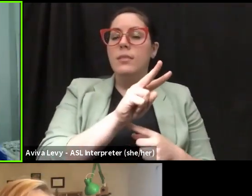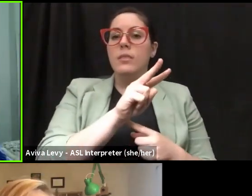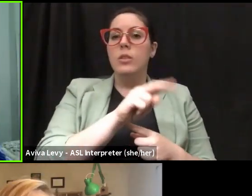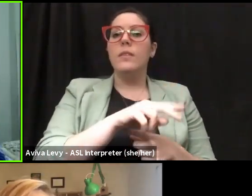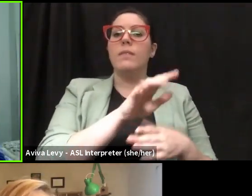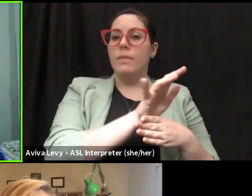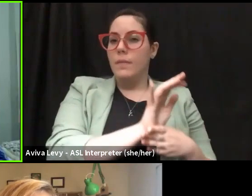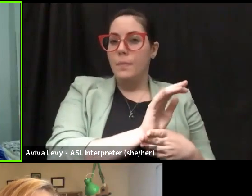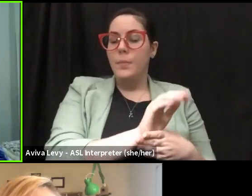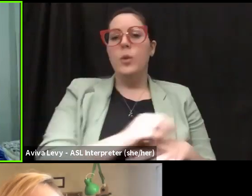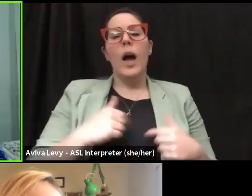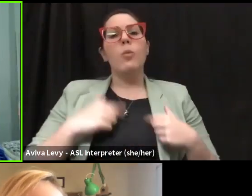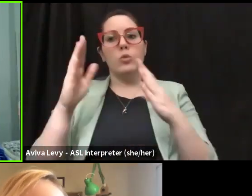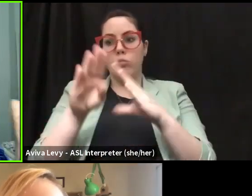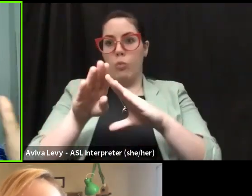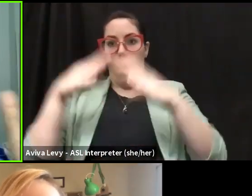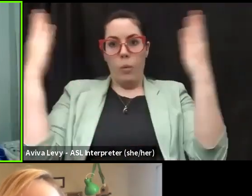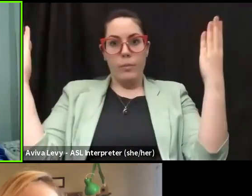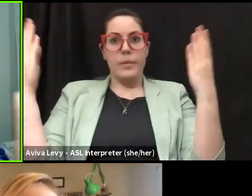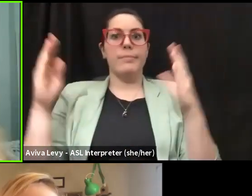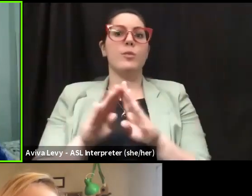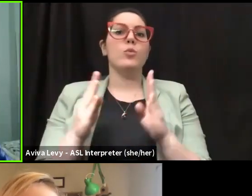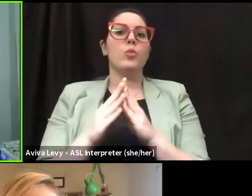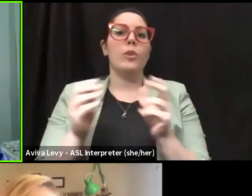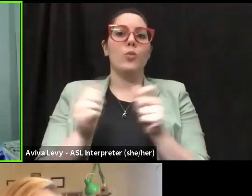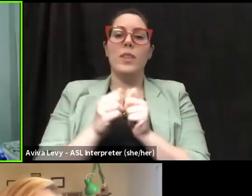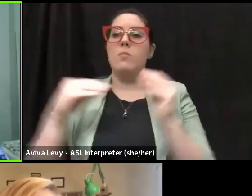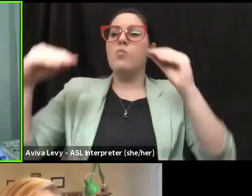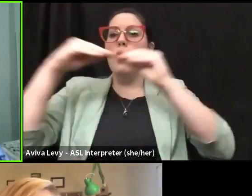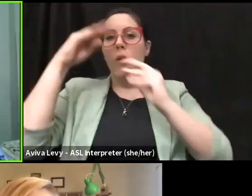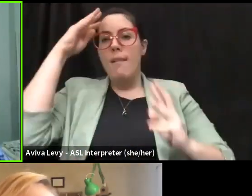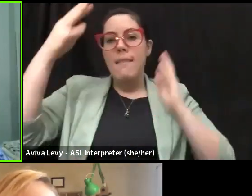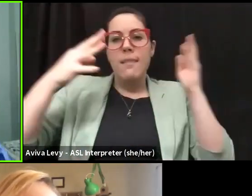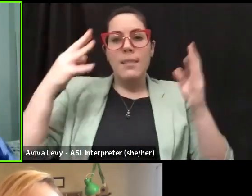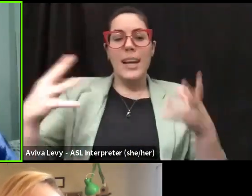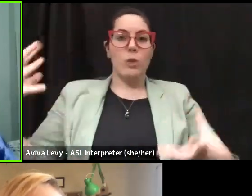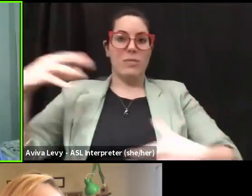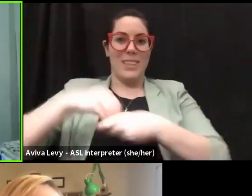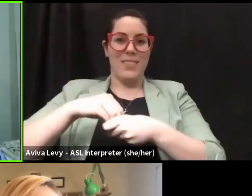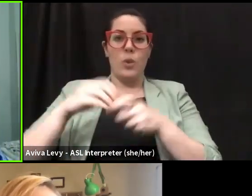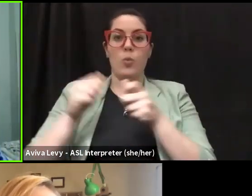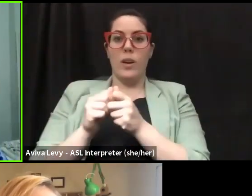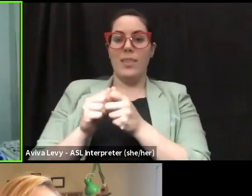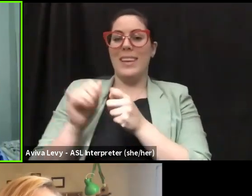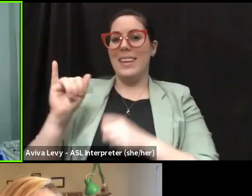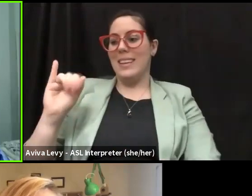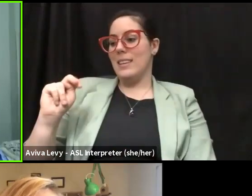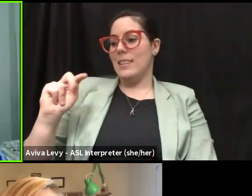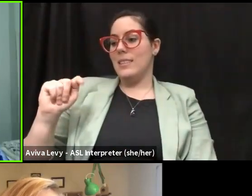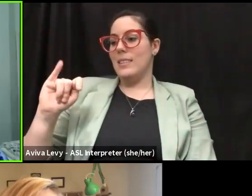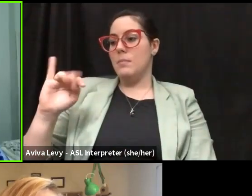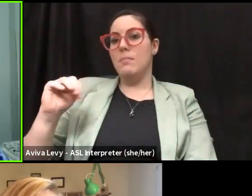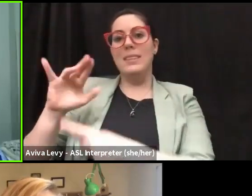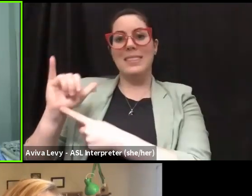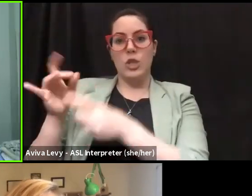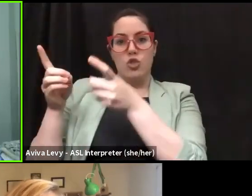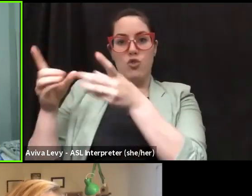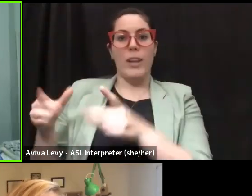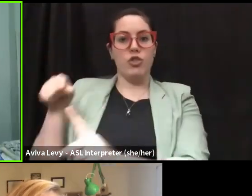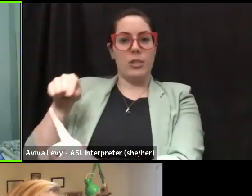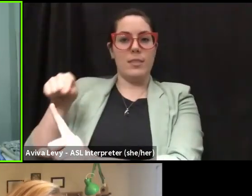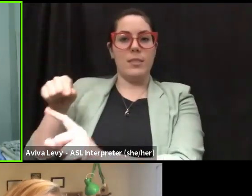and diversity in the field of intimacy direction. But I couldn't be happier, and much respect to those